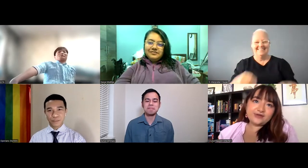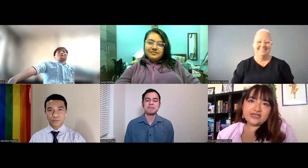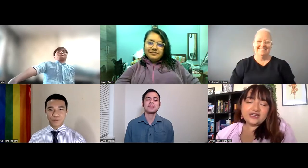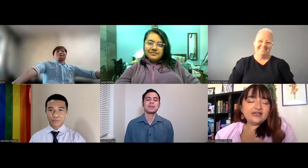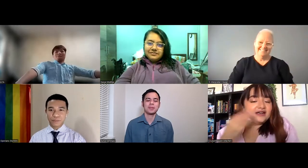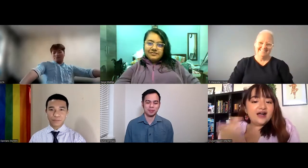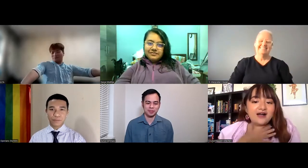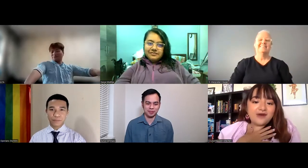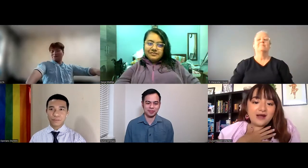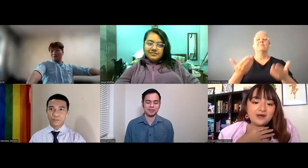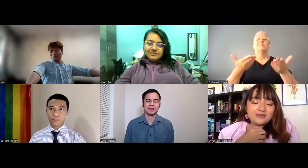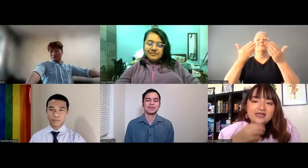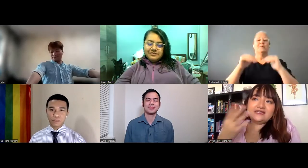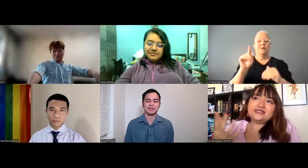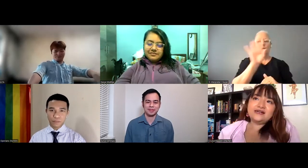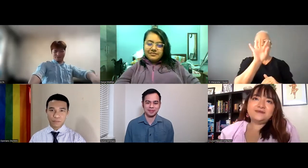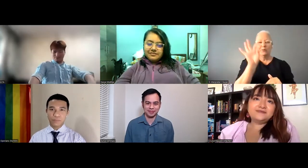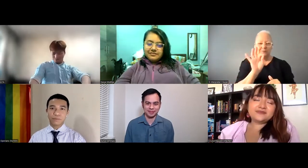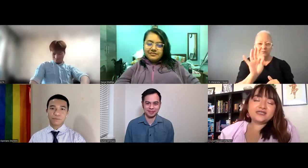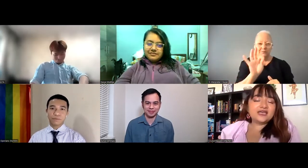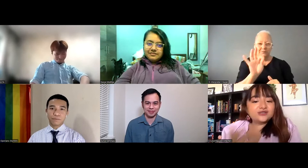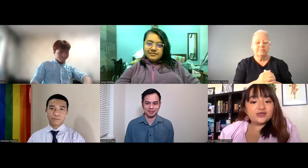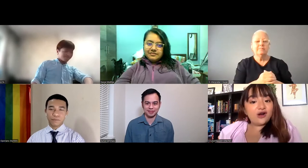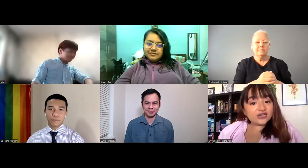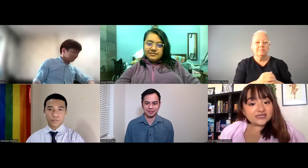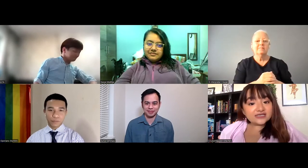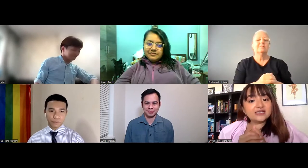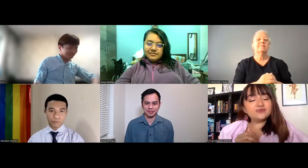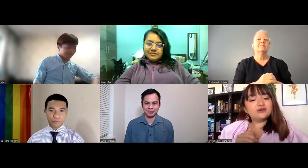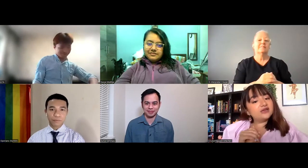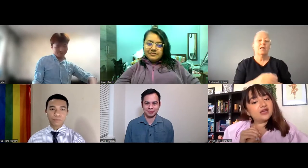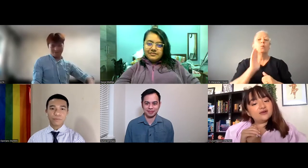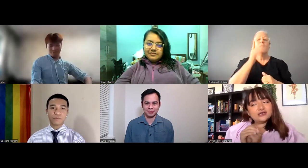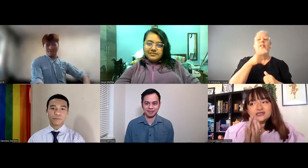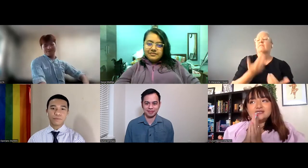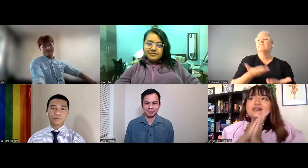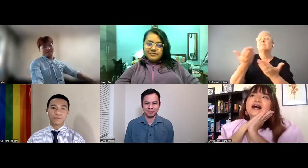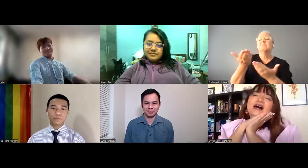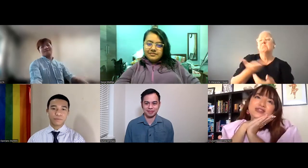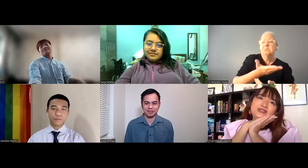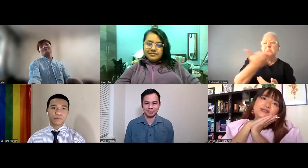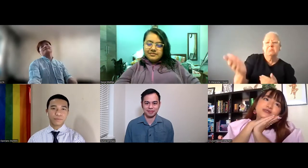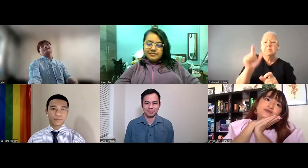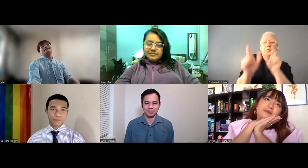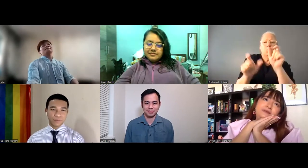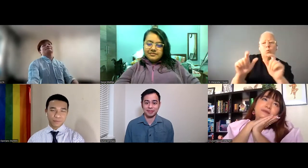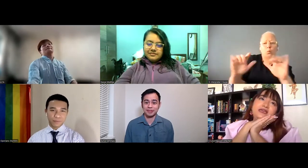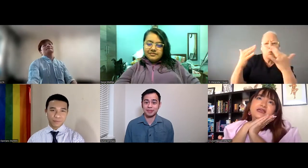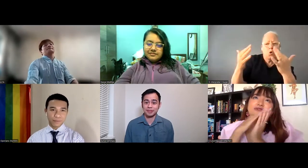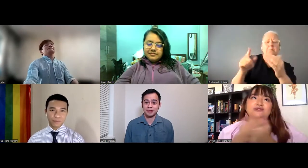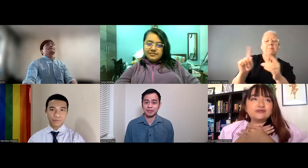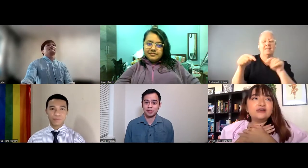before we wrap up and take it to the audience and take some Q&A questions. I think this is just from